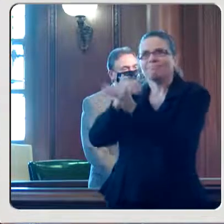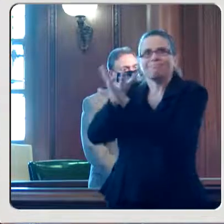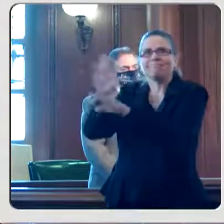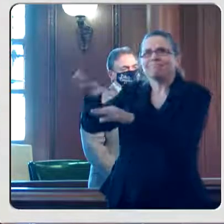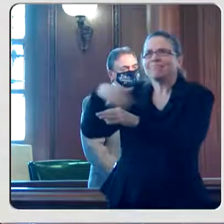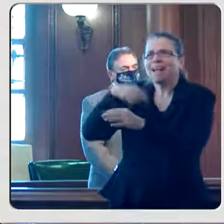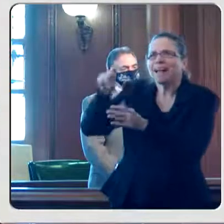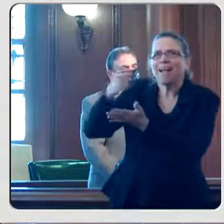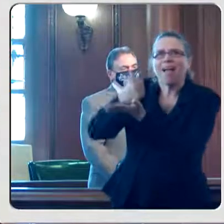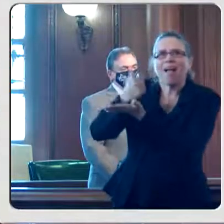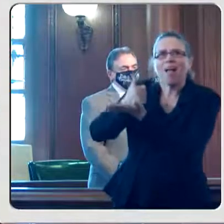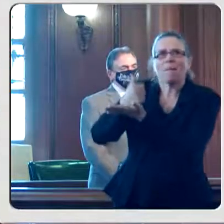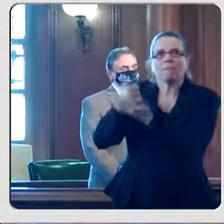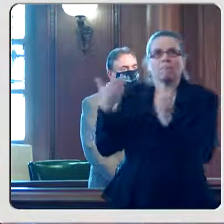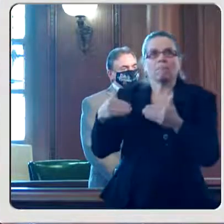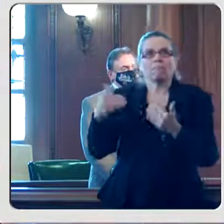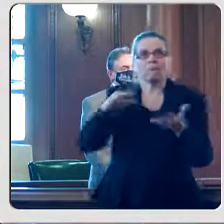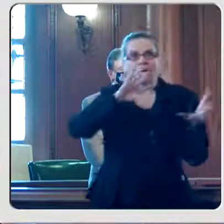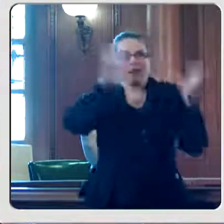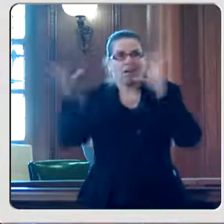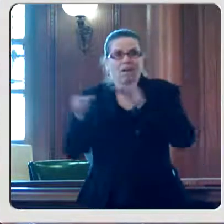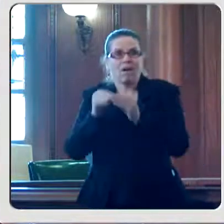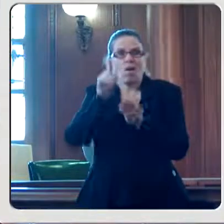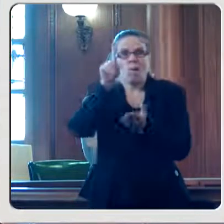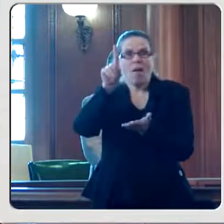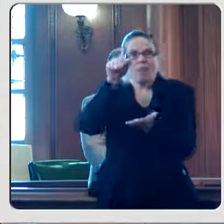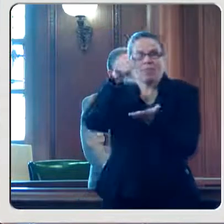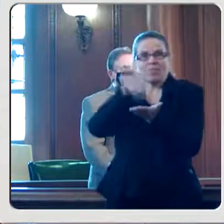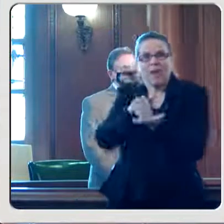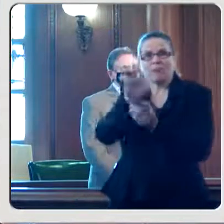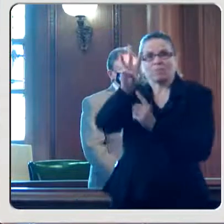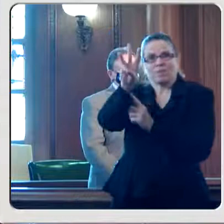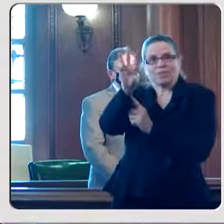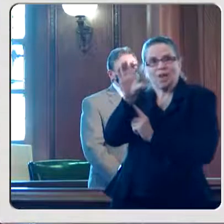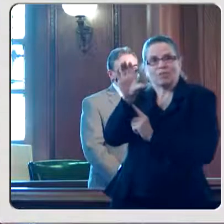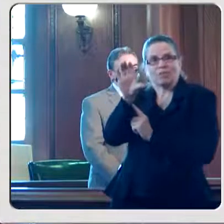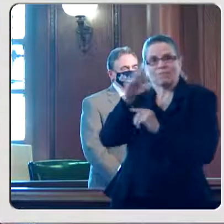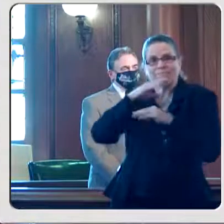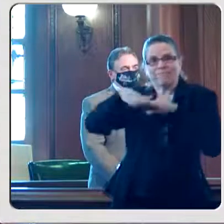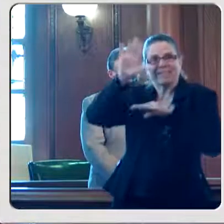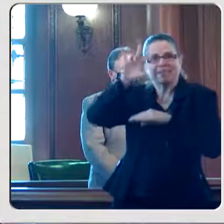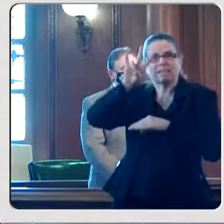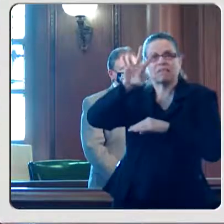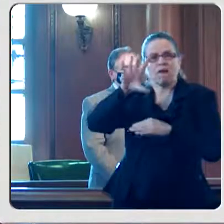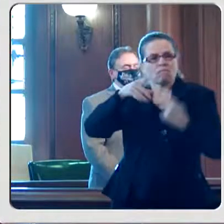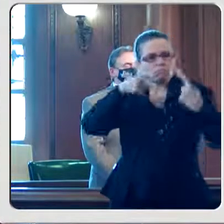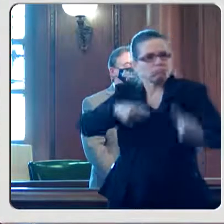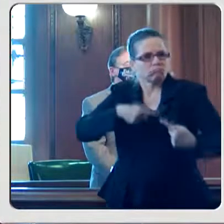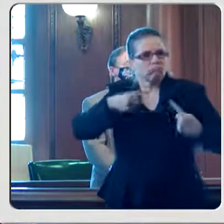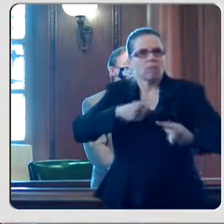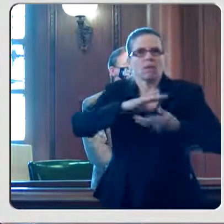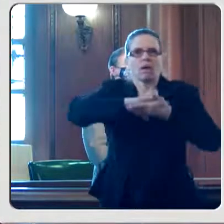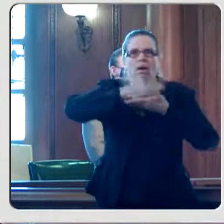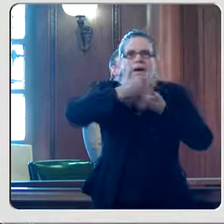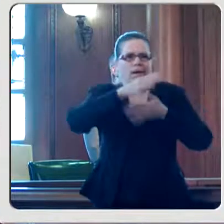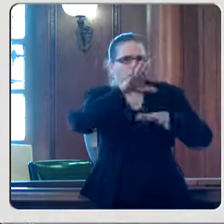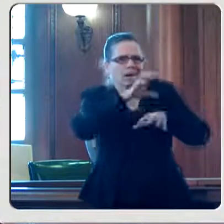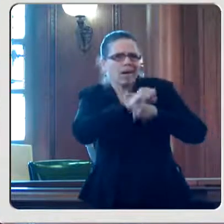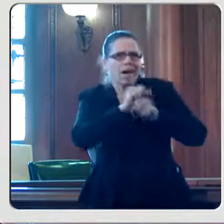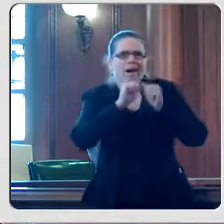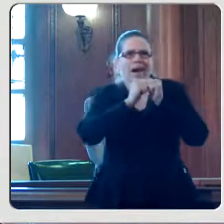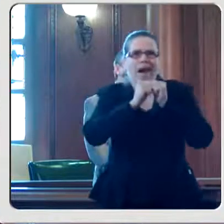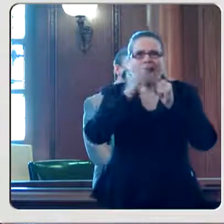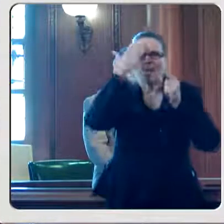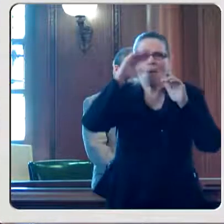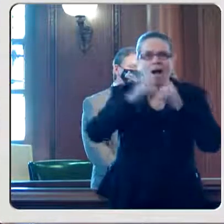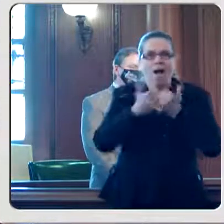1,649 individuals over the age of 75, and that's important, were assisted by